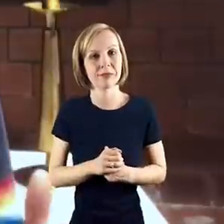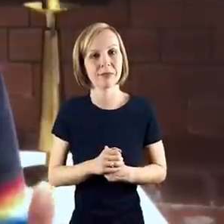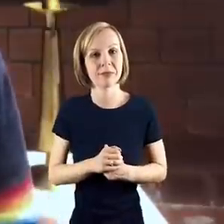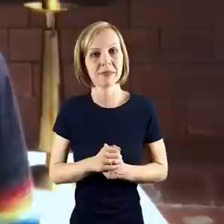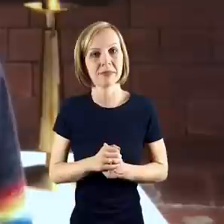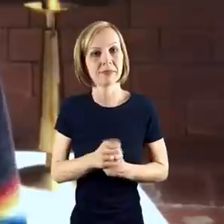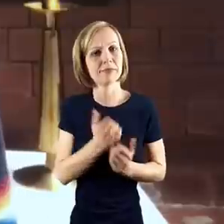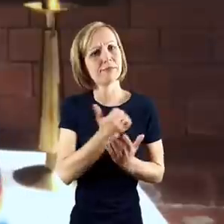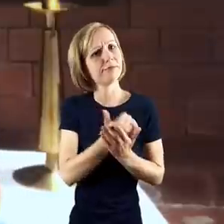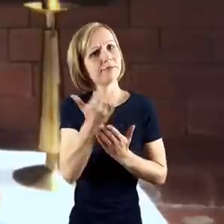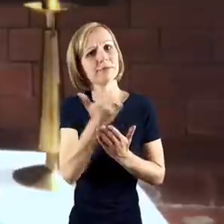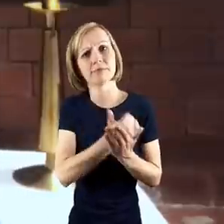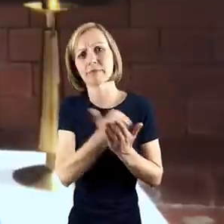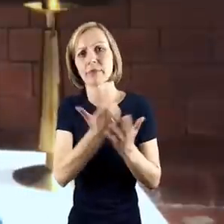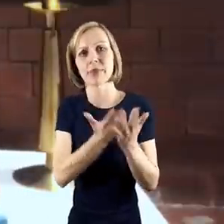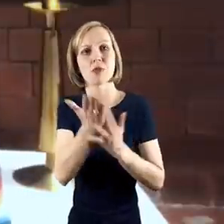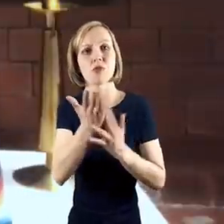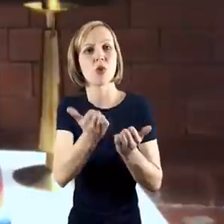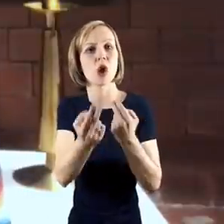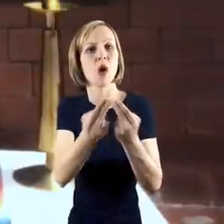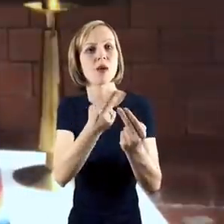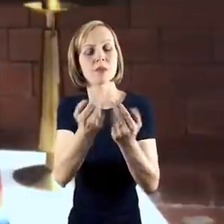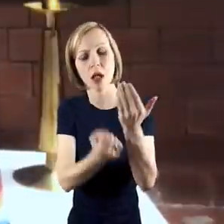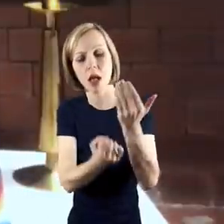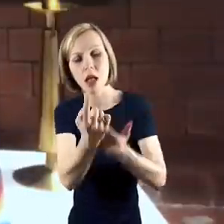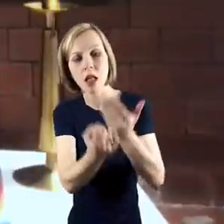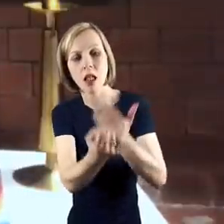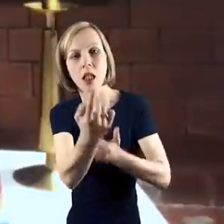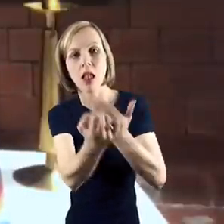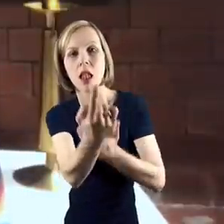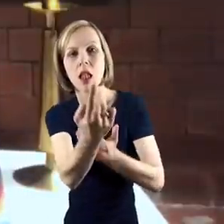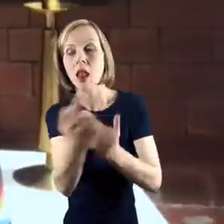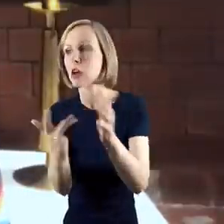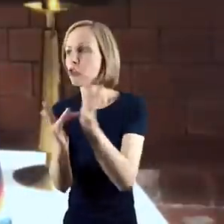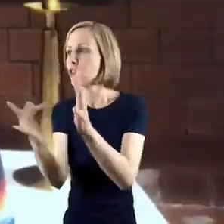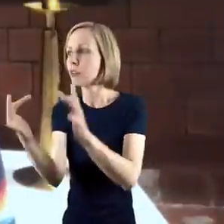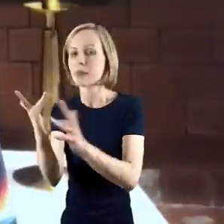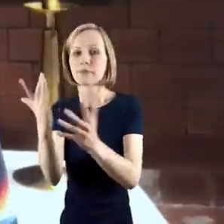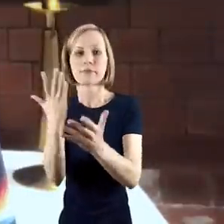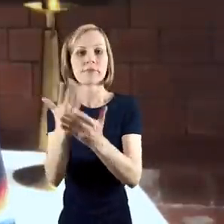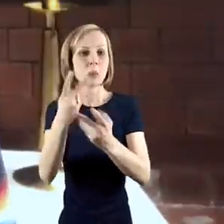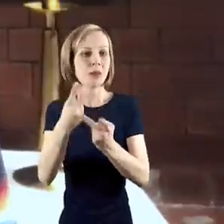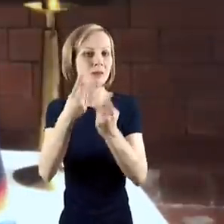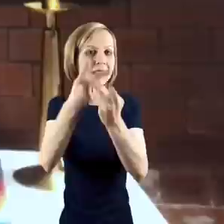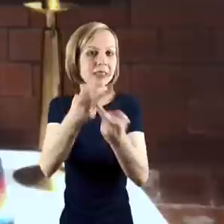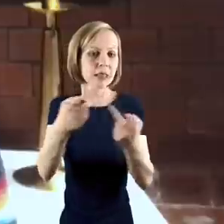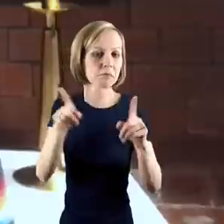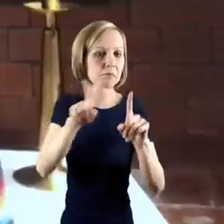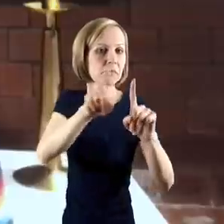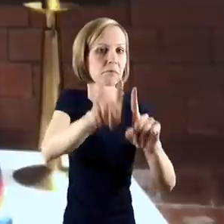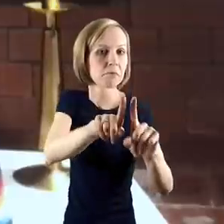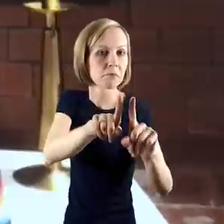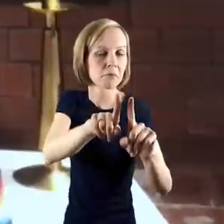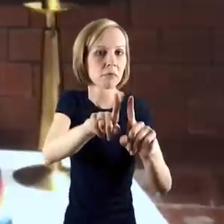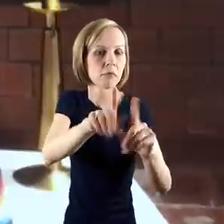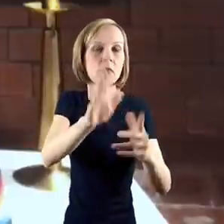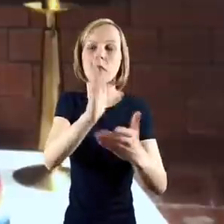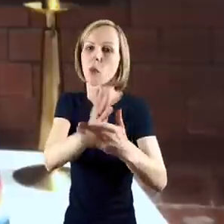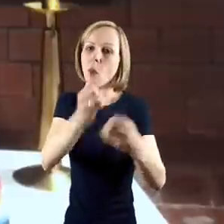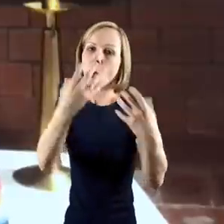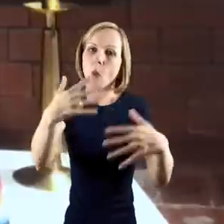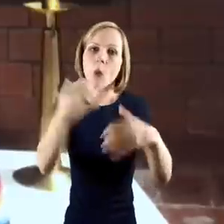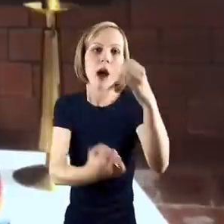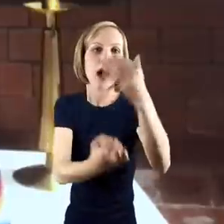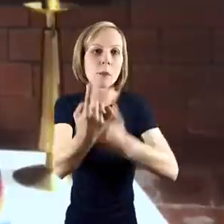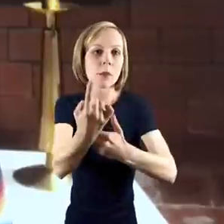Time and again in the Gospels, we see that it's when Jesus is a guest of others that the most profound exchanges, the